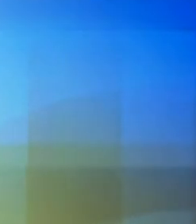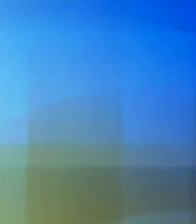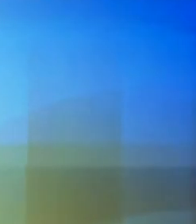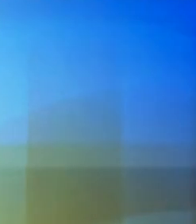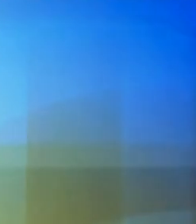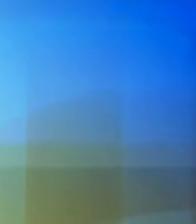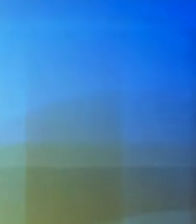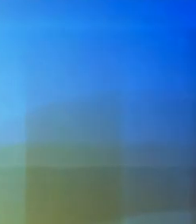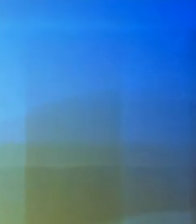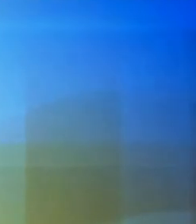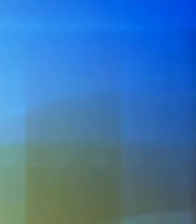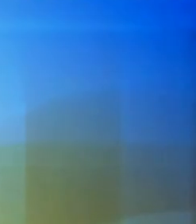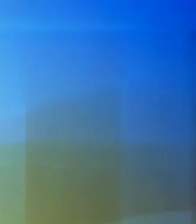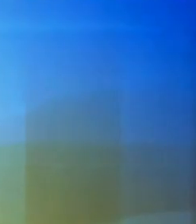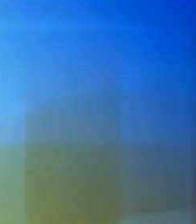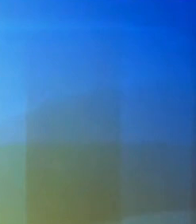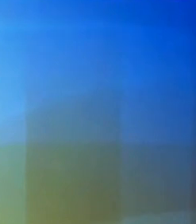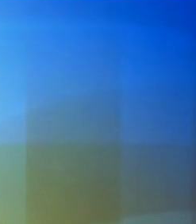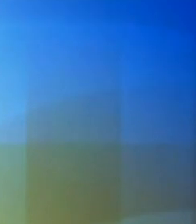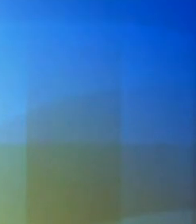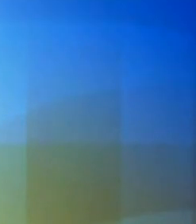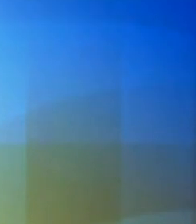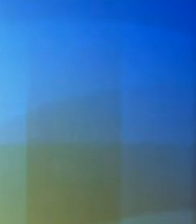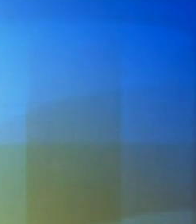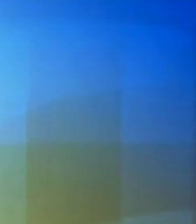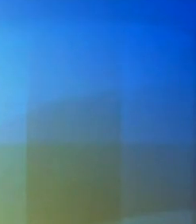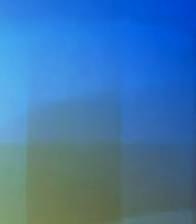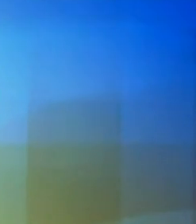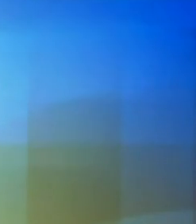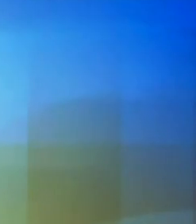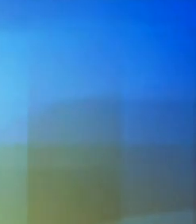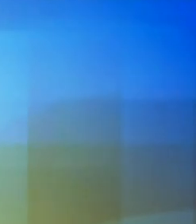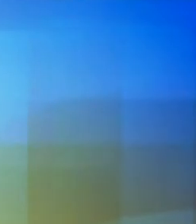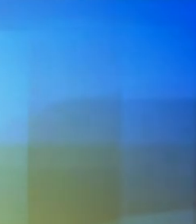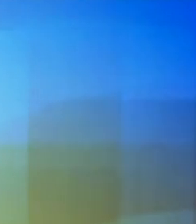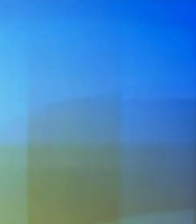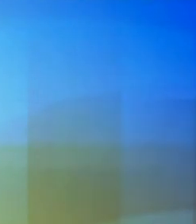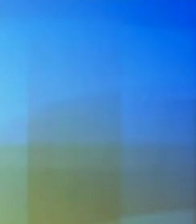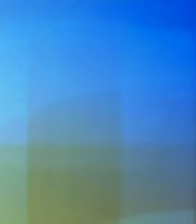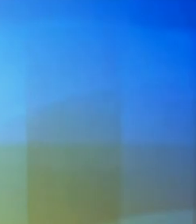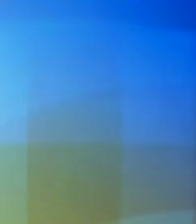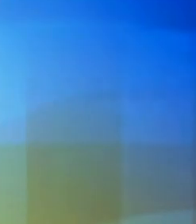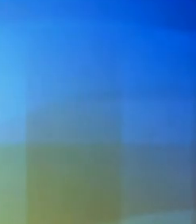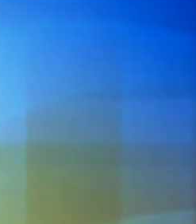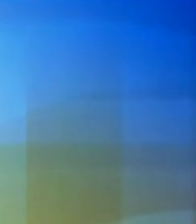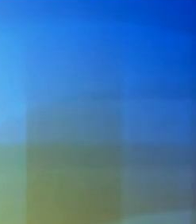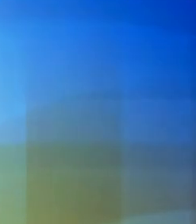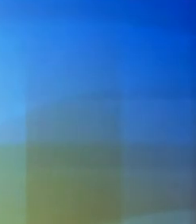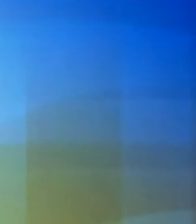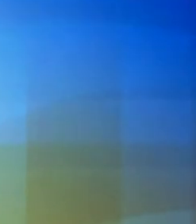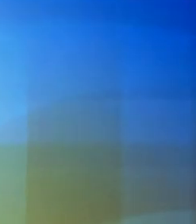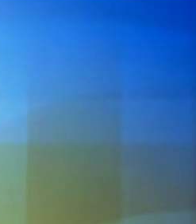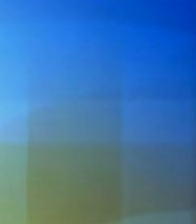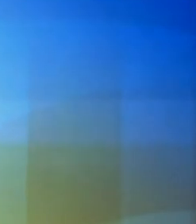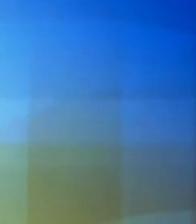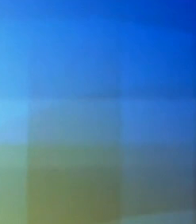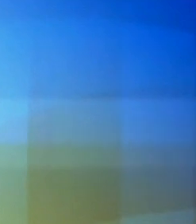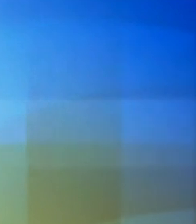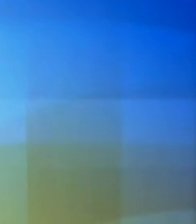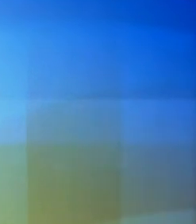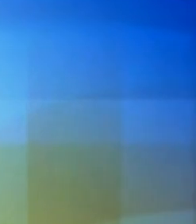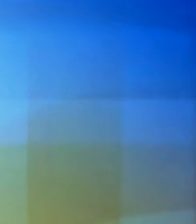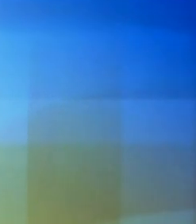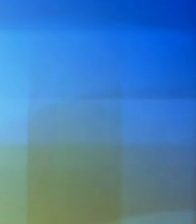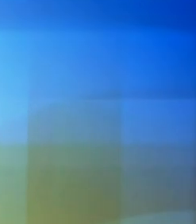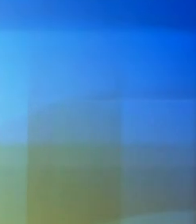for opening up the economy and even schools, and in that congressional hearing, he challenged Dr. Anthony Fauci, who has pushed for a cautious approach,